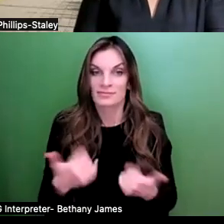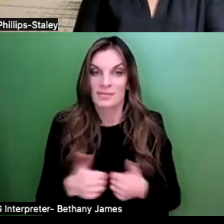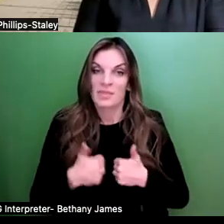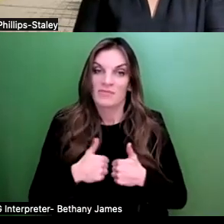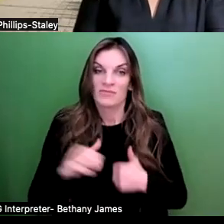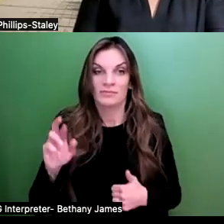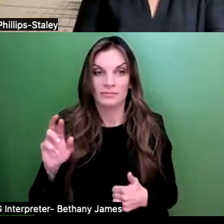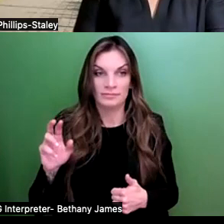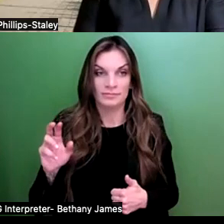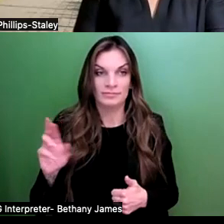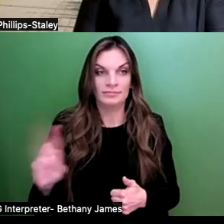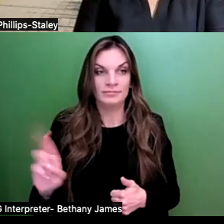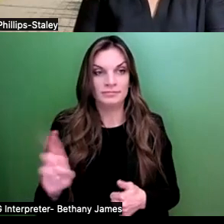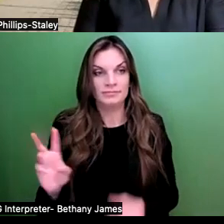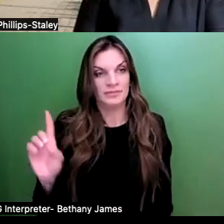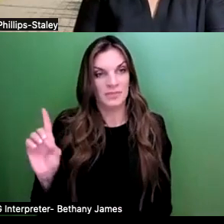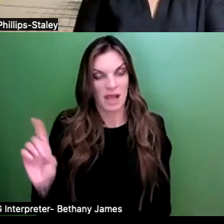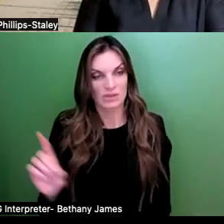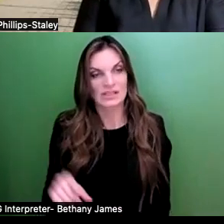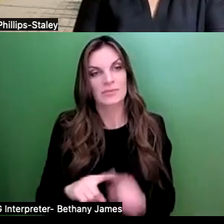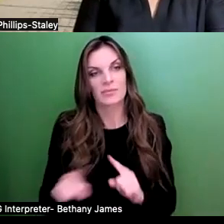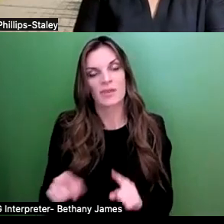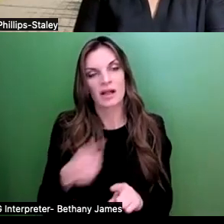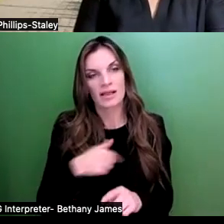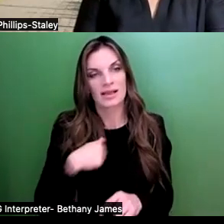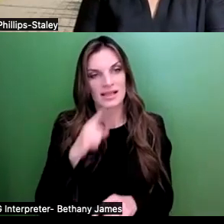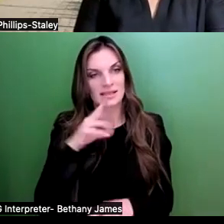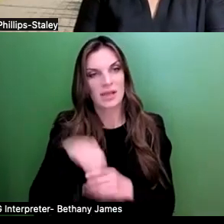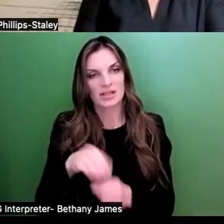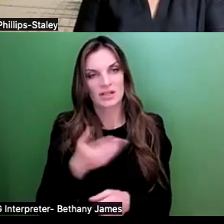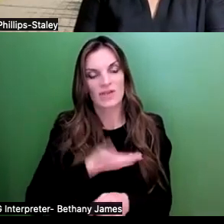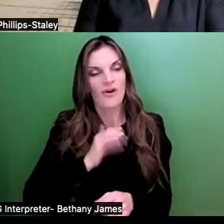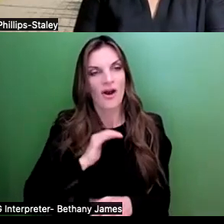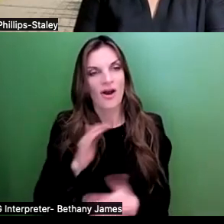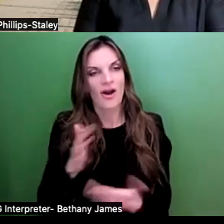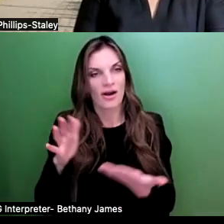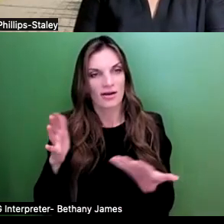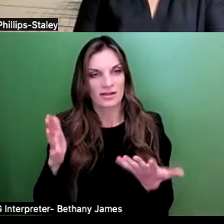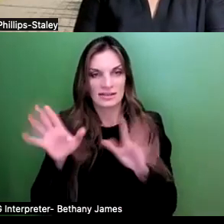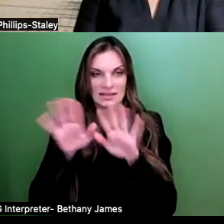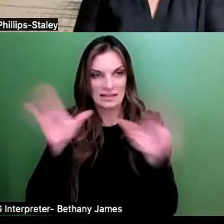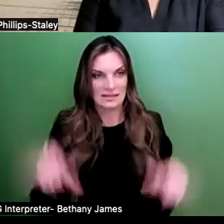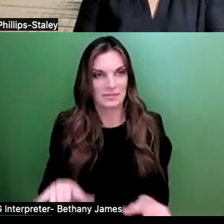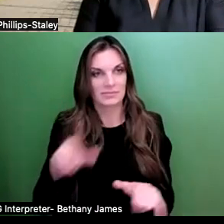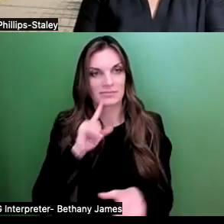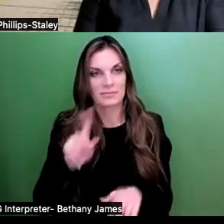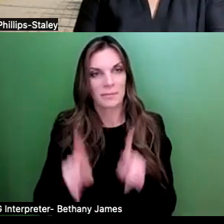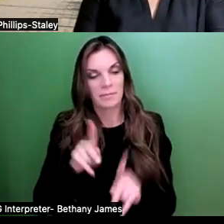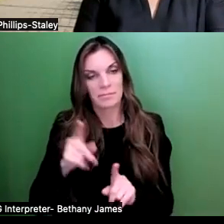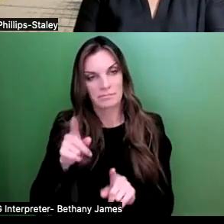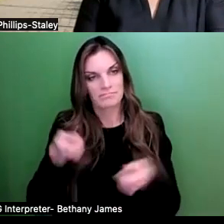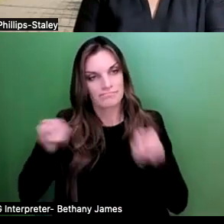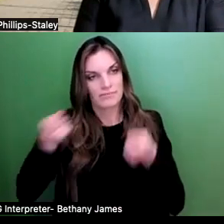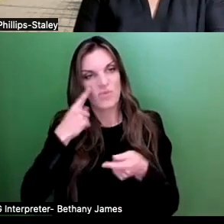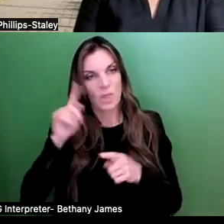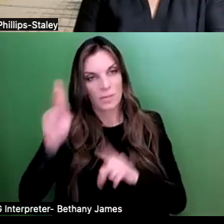democracy, and with that, it's sort of baked into the system, of course, and it's in our founding documents. It's all about government buying for the people,